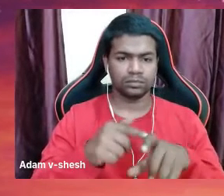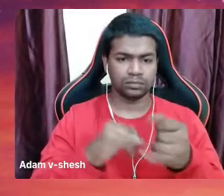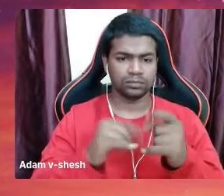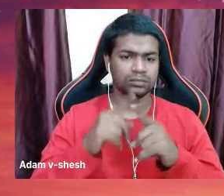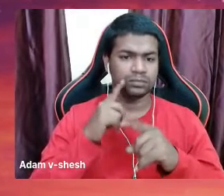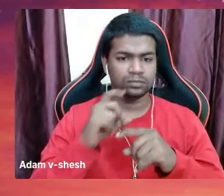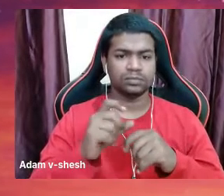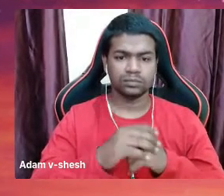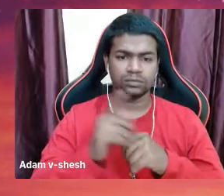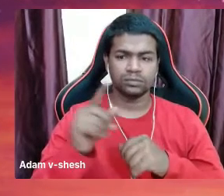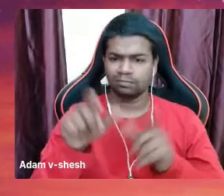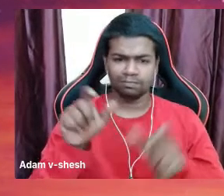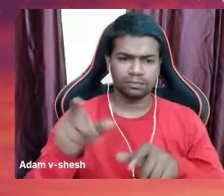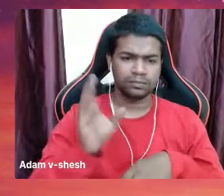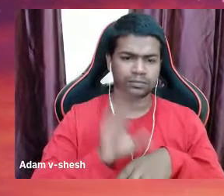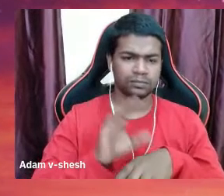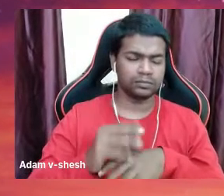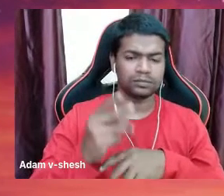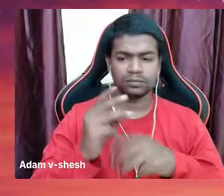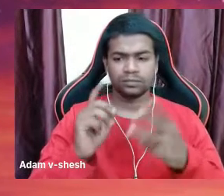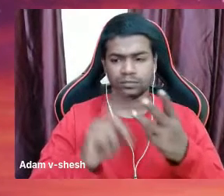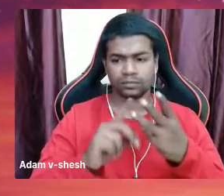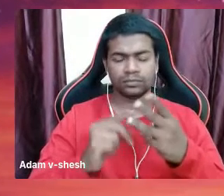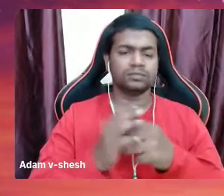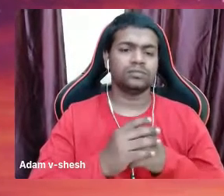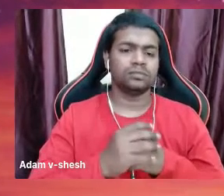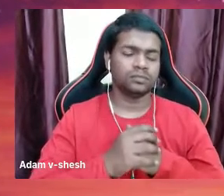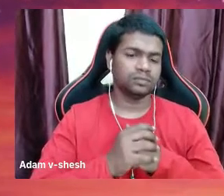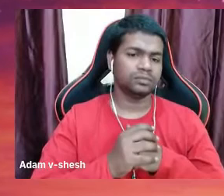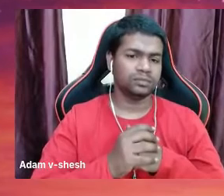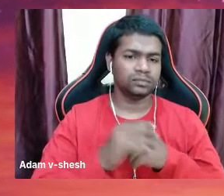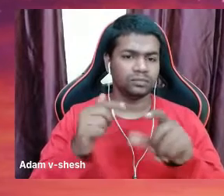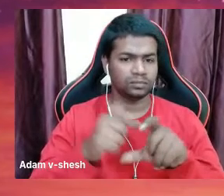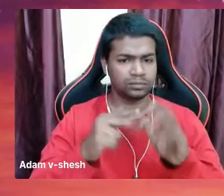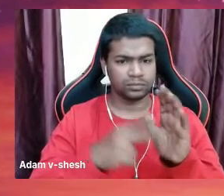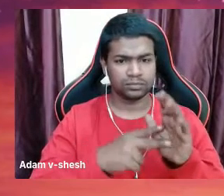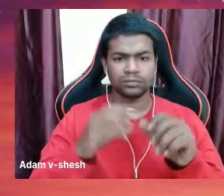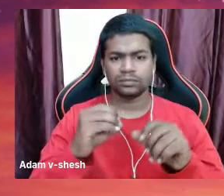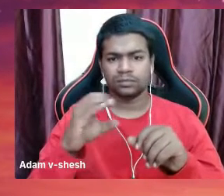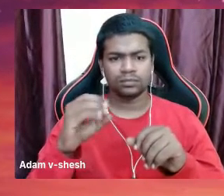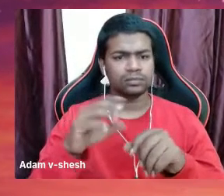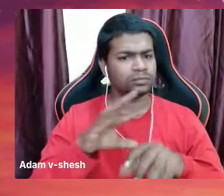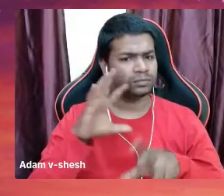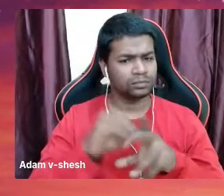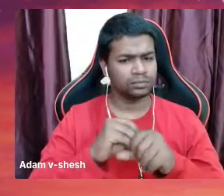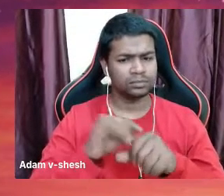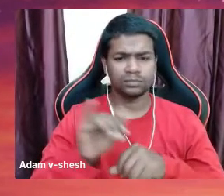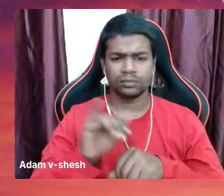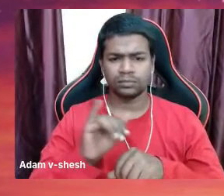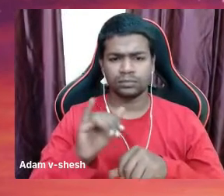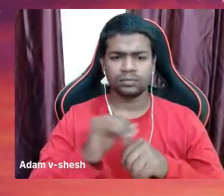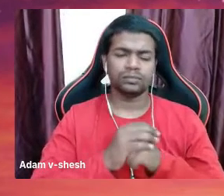individual investors. The third is the ecosystem of the AngelList, Let's Venture and similar